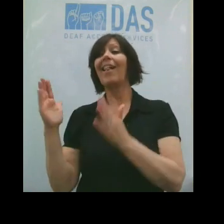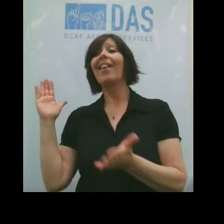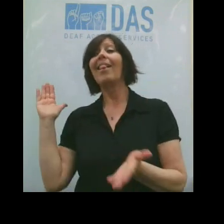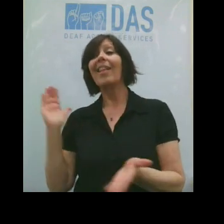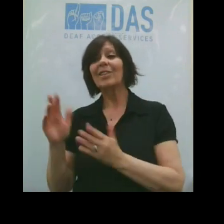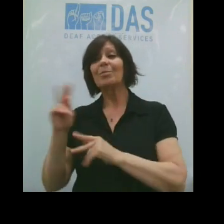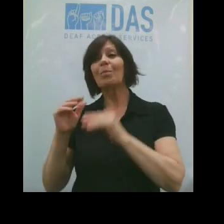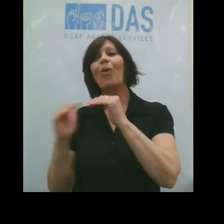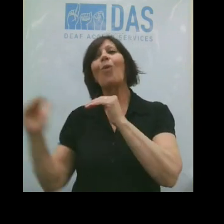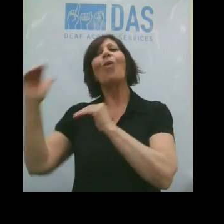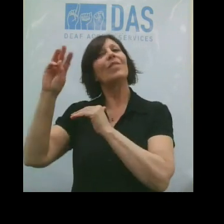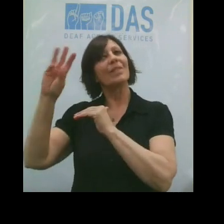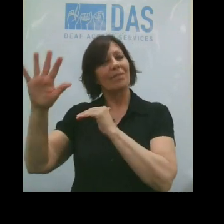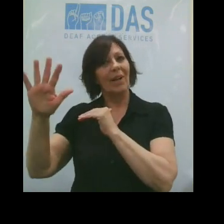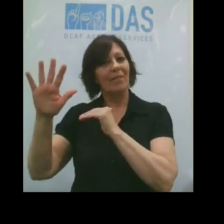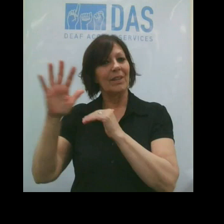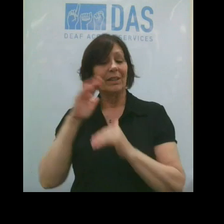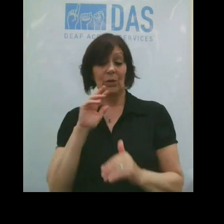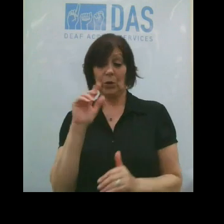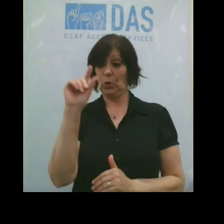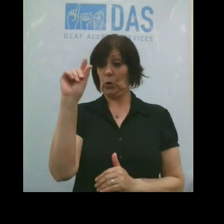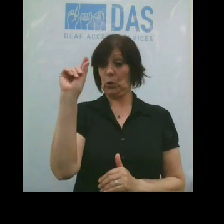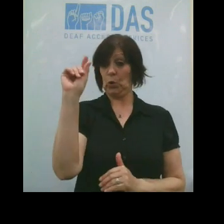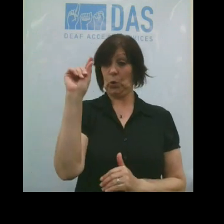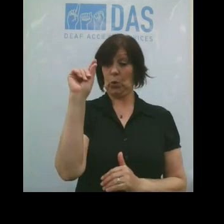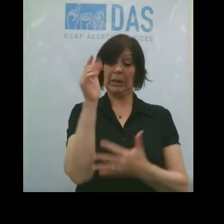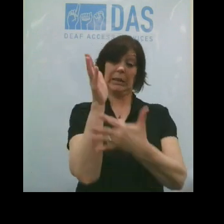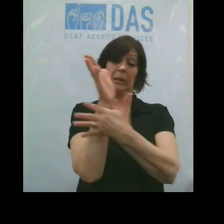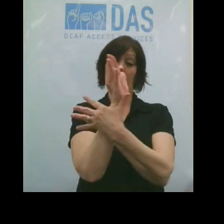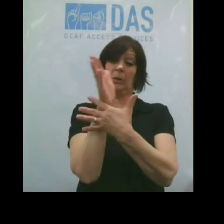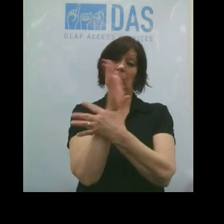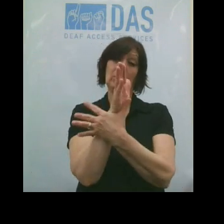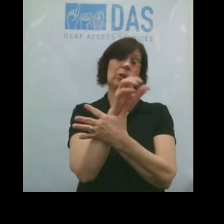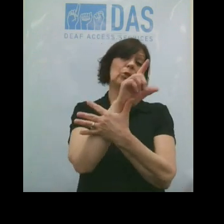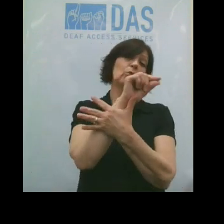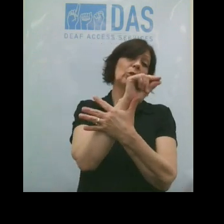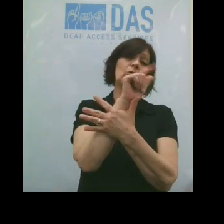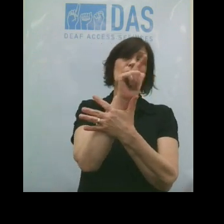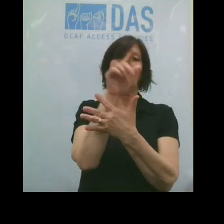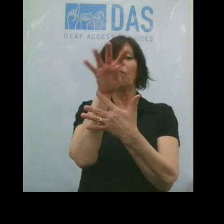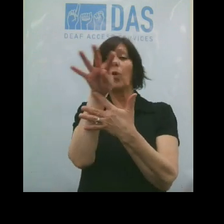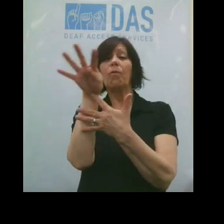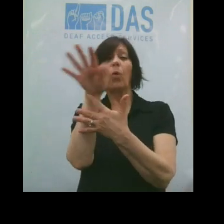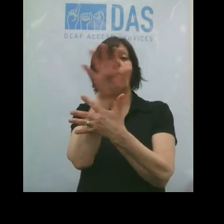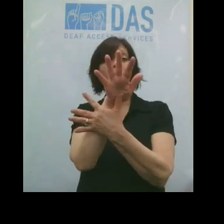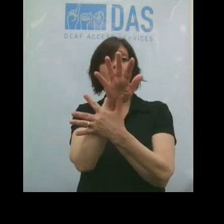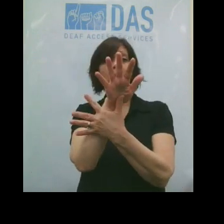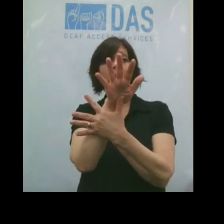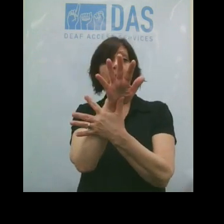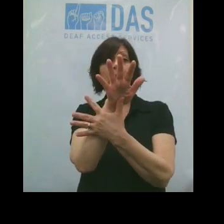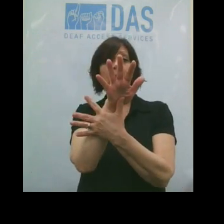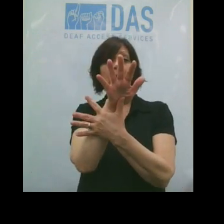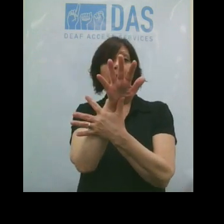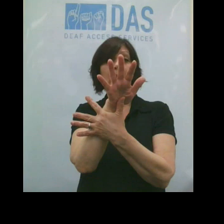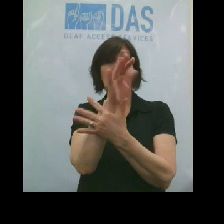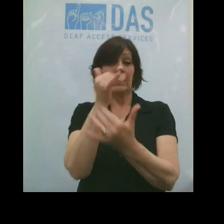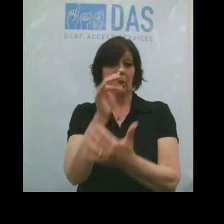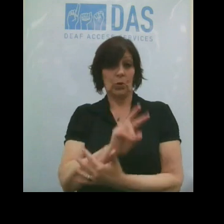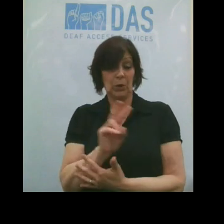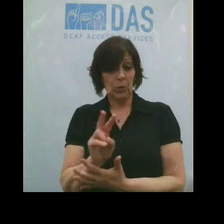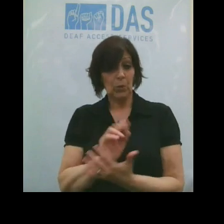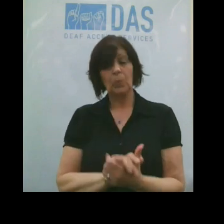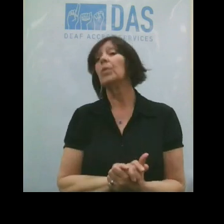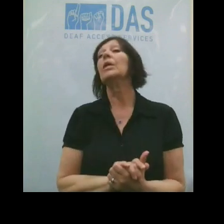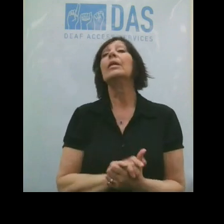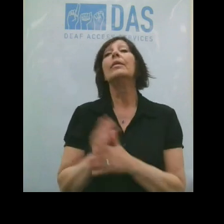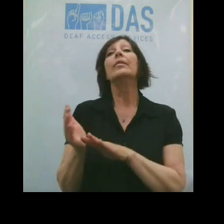above. There were 20 in the age range of 20 to 44 on the 12th. They're now 22. And